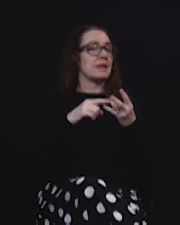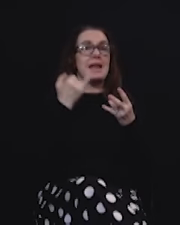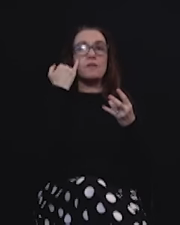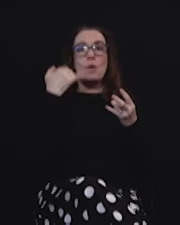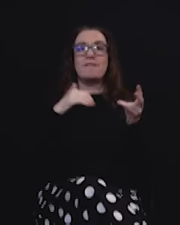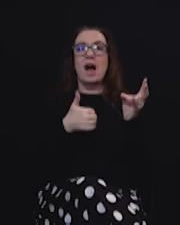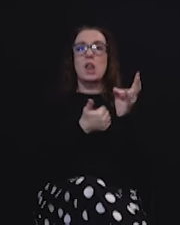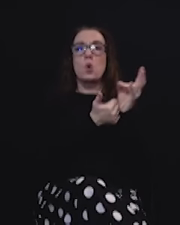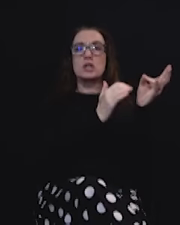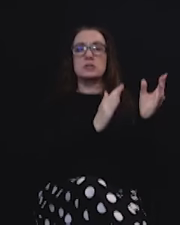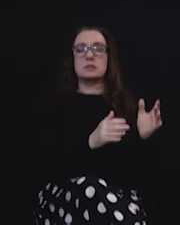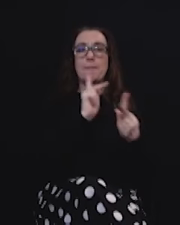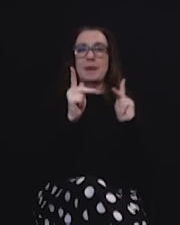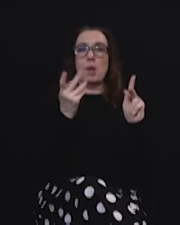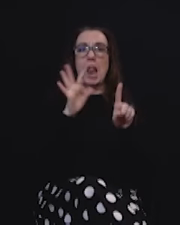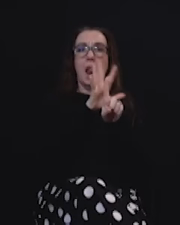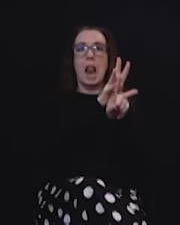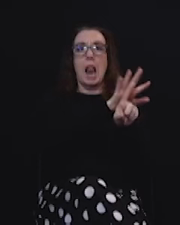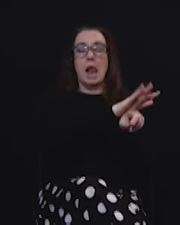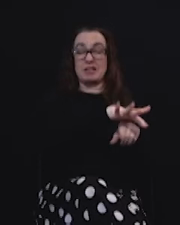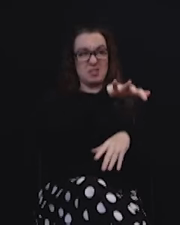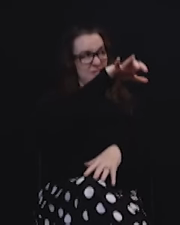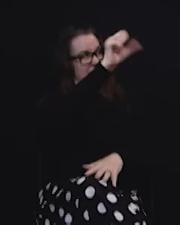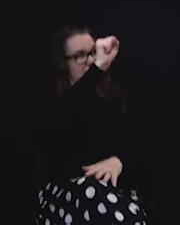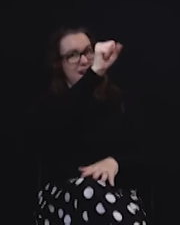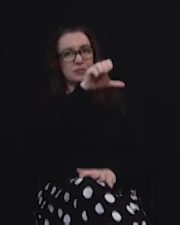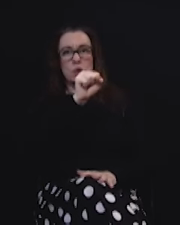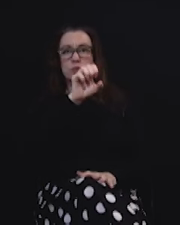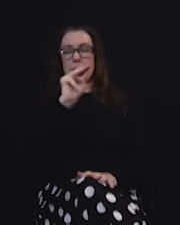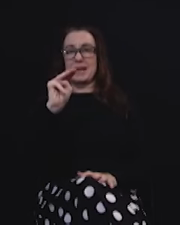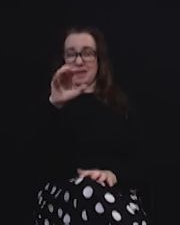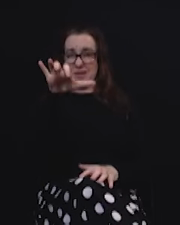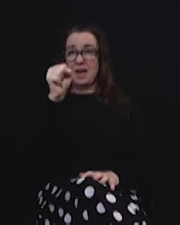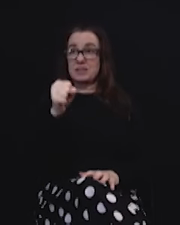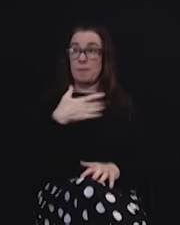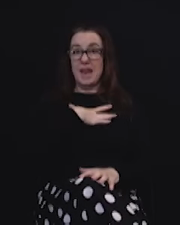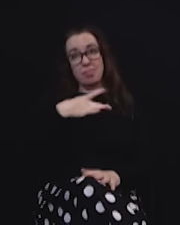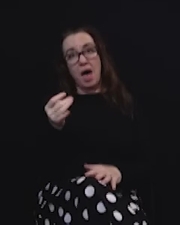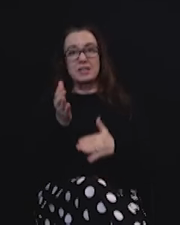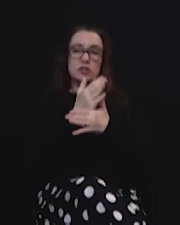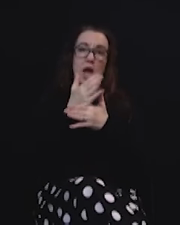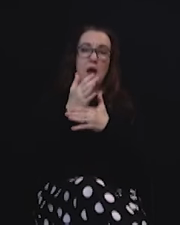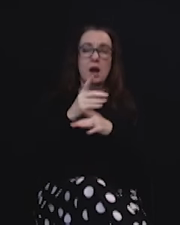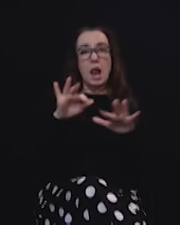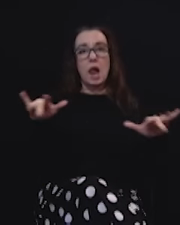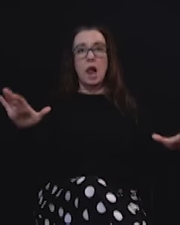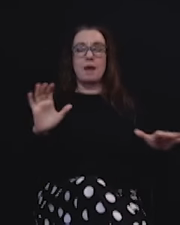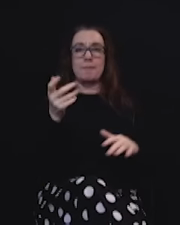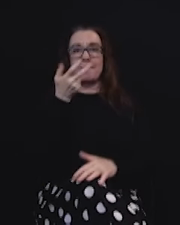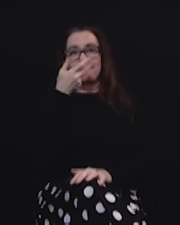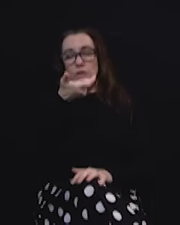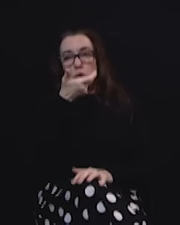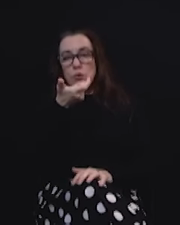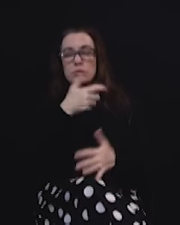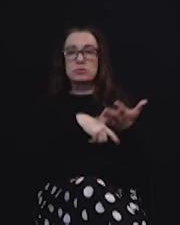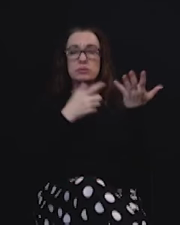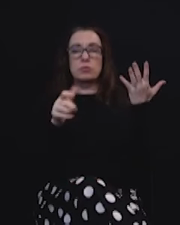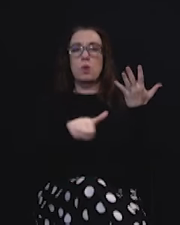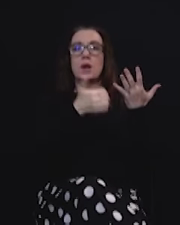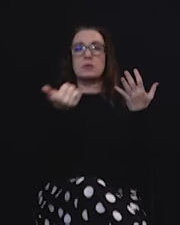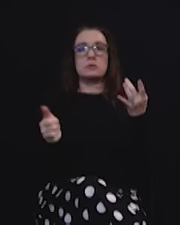Say it again. Followers. Yeah, that social media thing. How many likes? How many shares? How many views? What